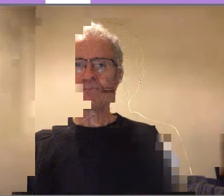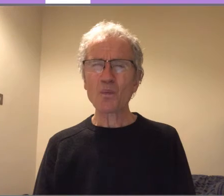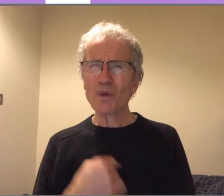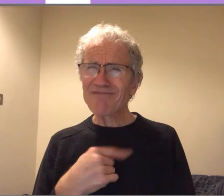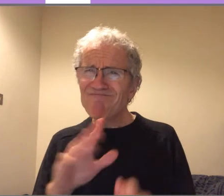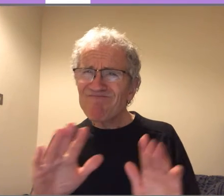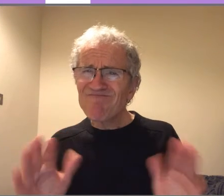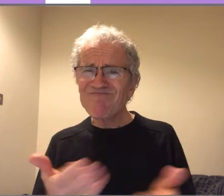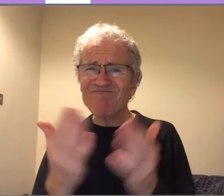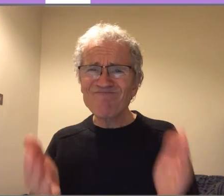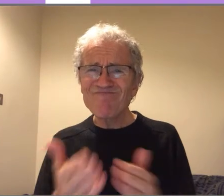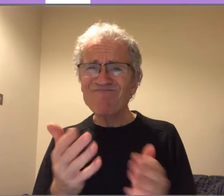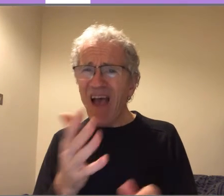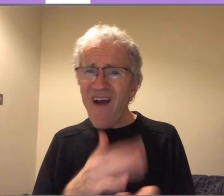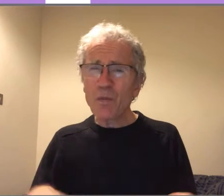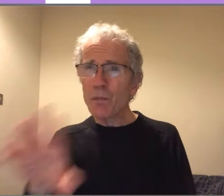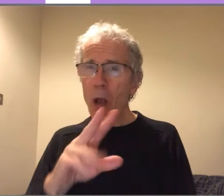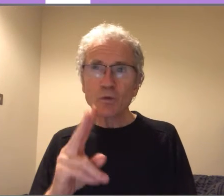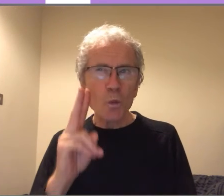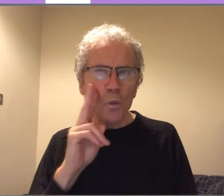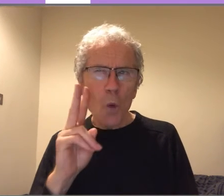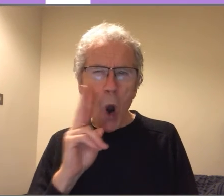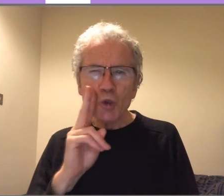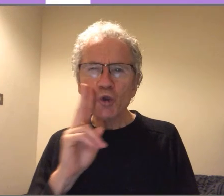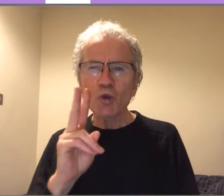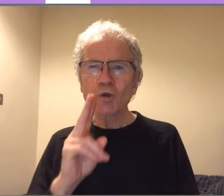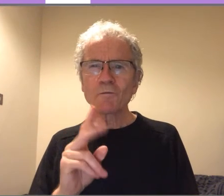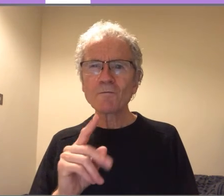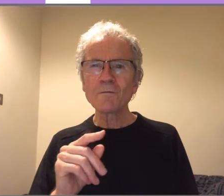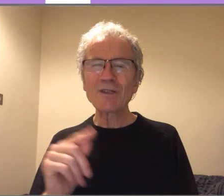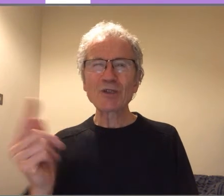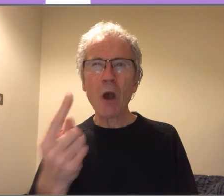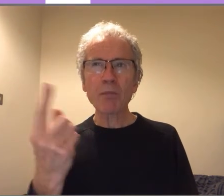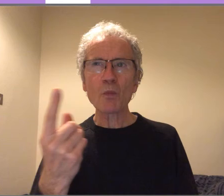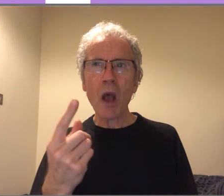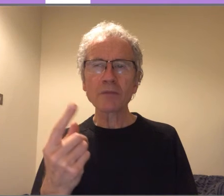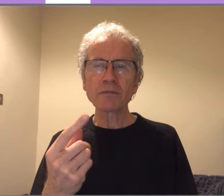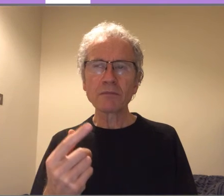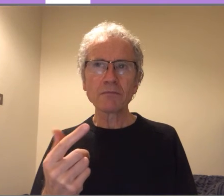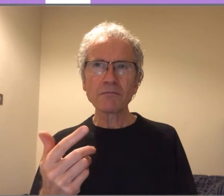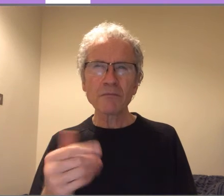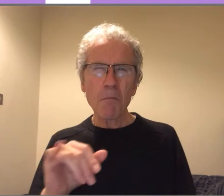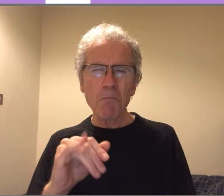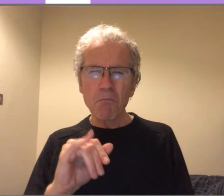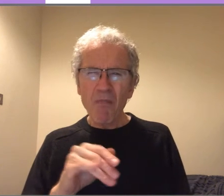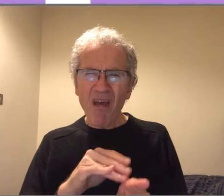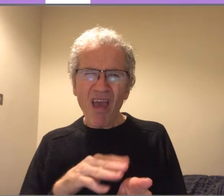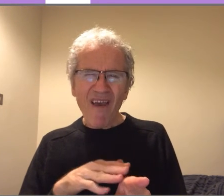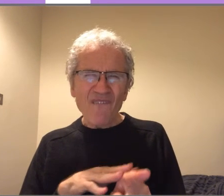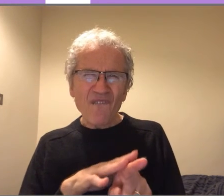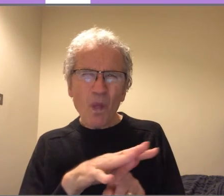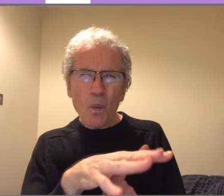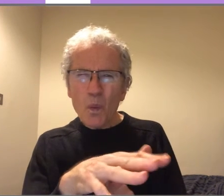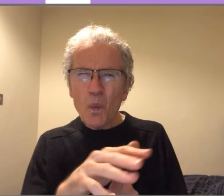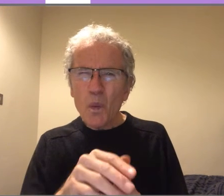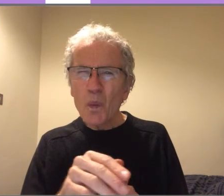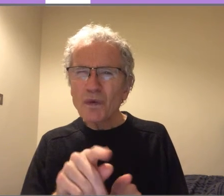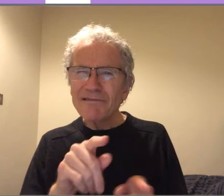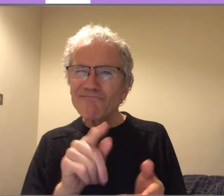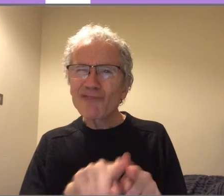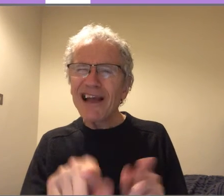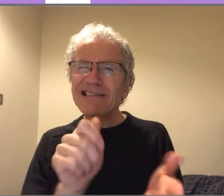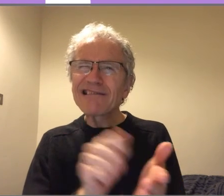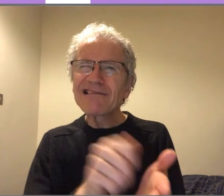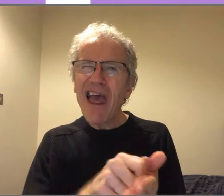We urge everyone to be wary of falling victim to scammers taking advantage of the coronavirus pandemic. Remember,